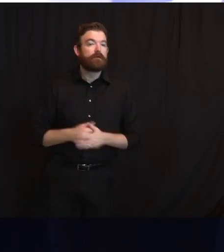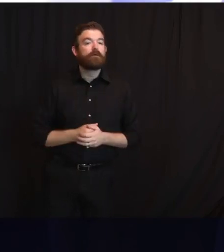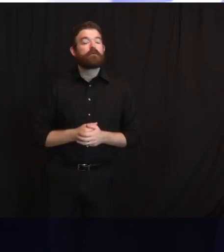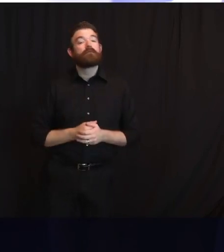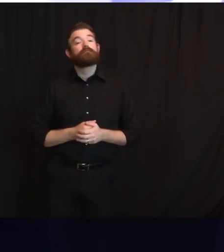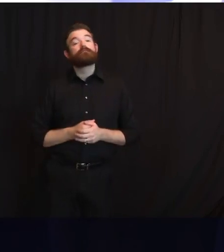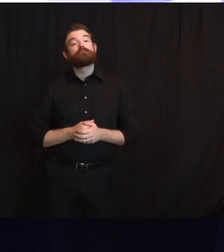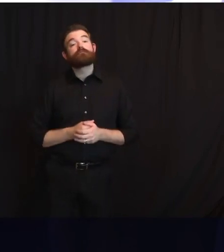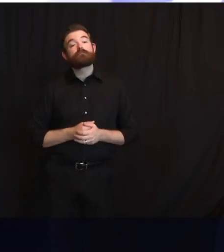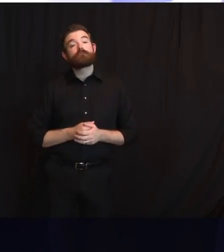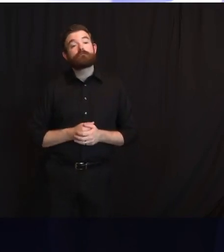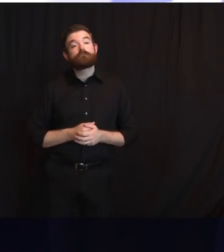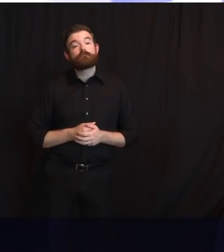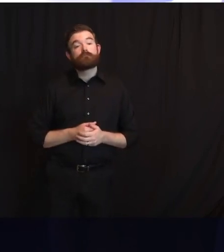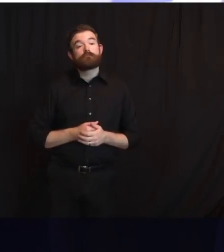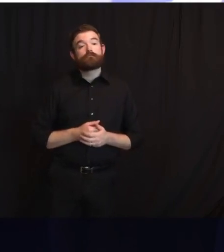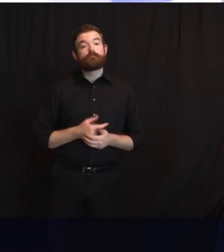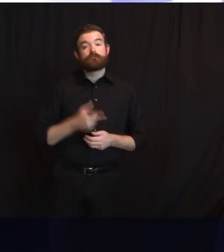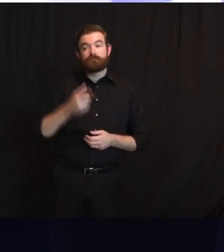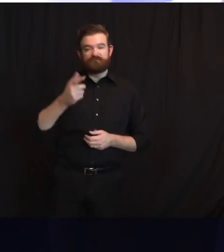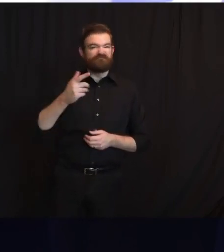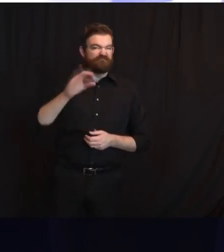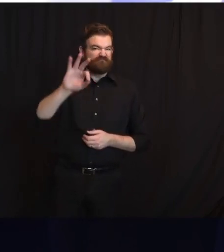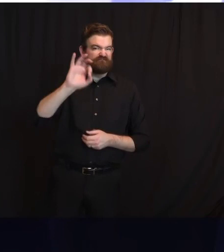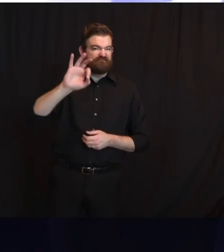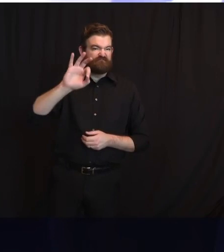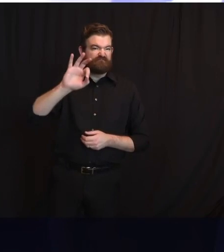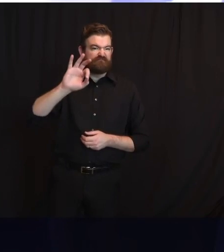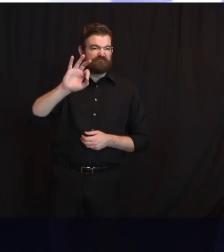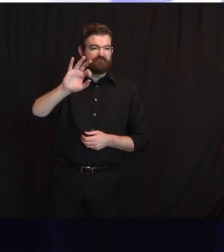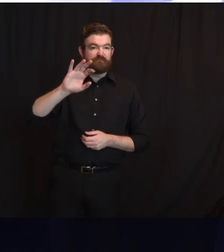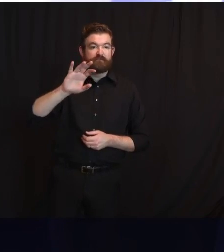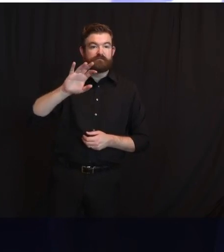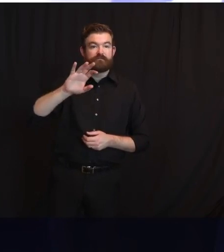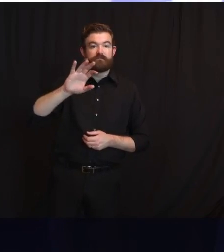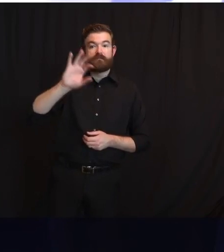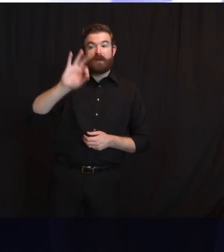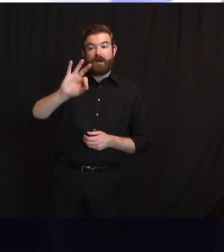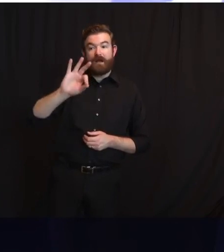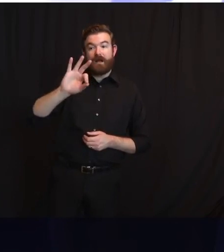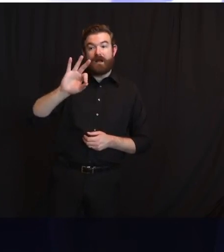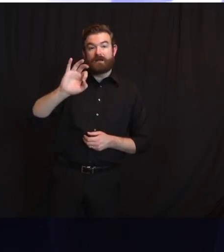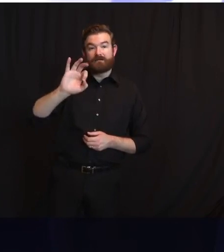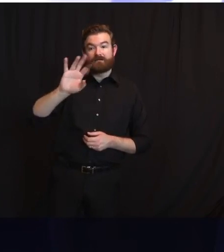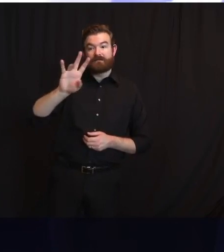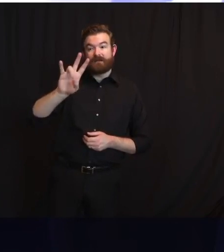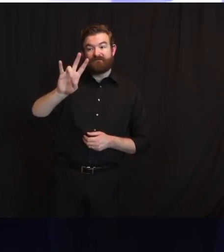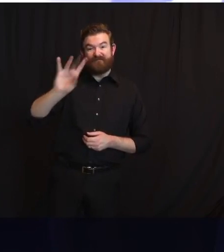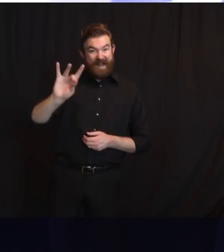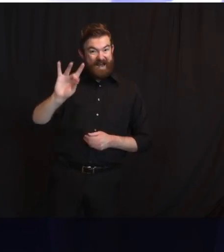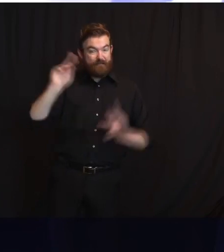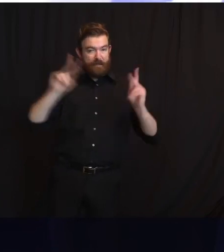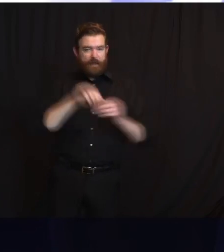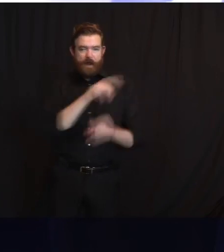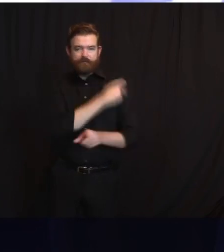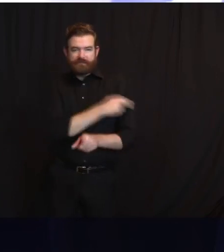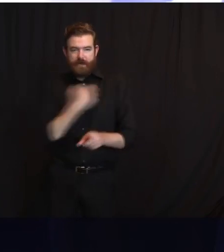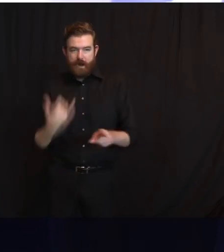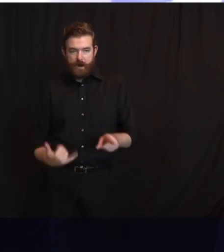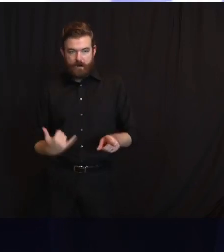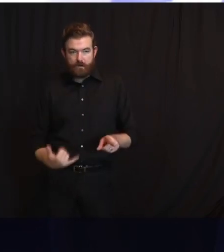978 hospitalizations of COVID-19 patients, with 225 individuals in critical care,